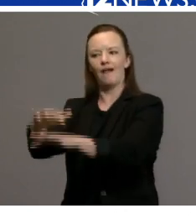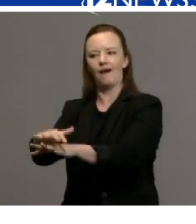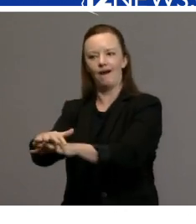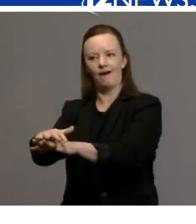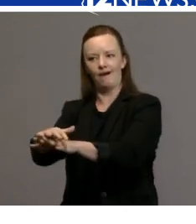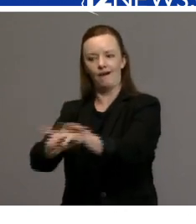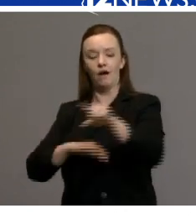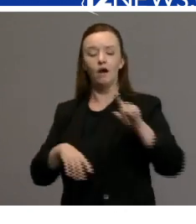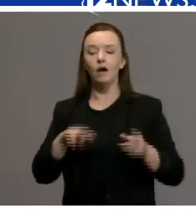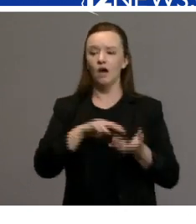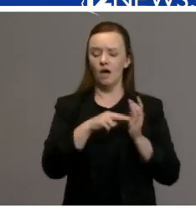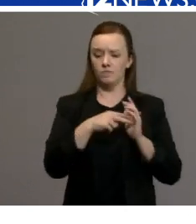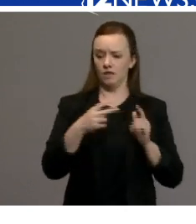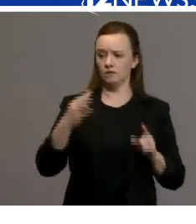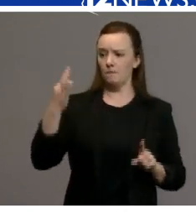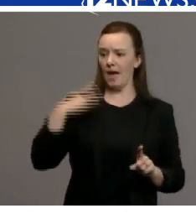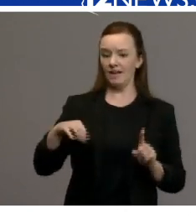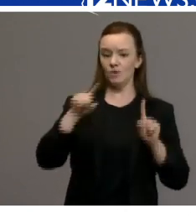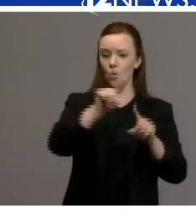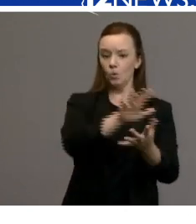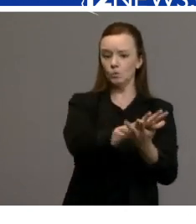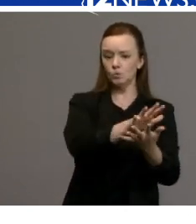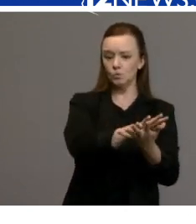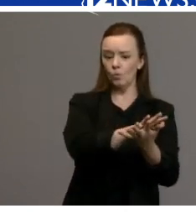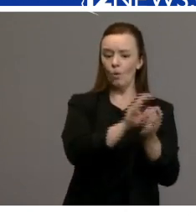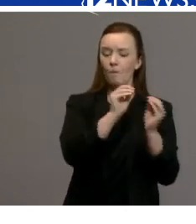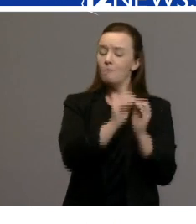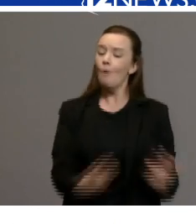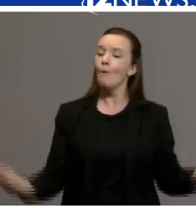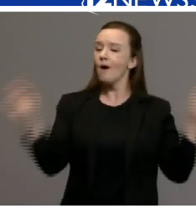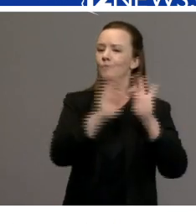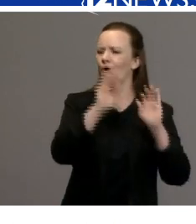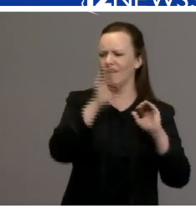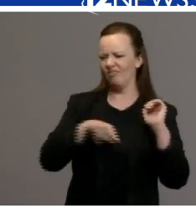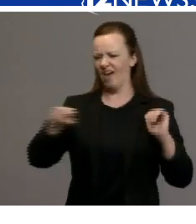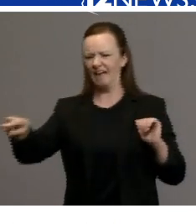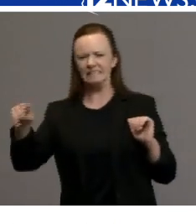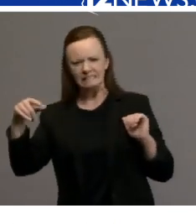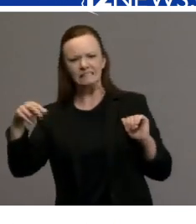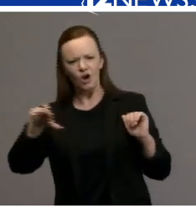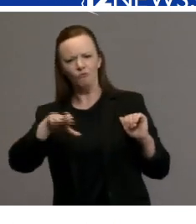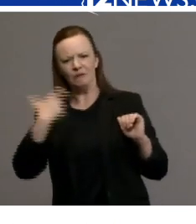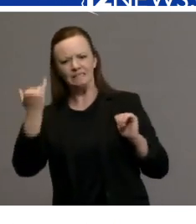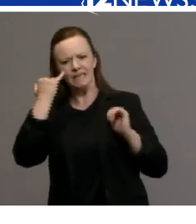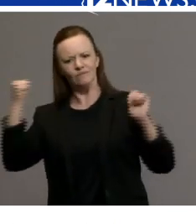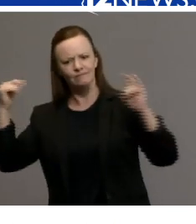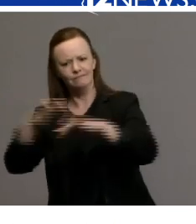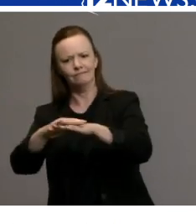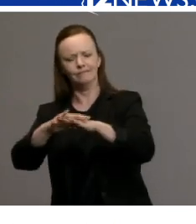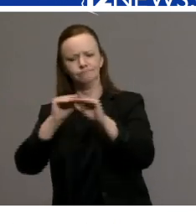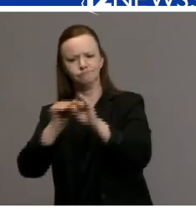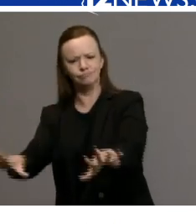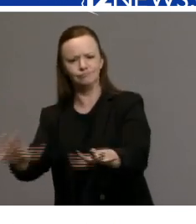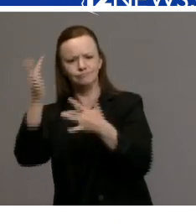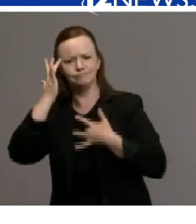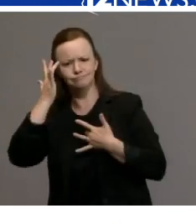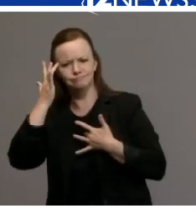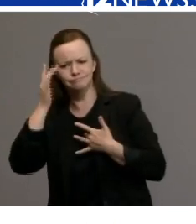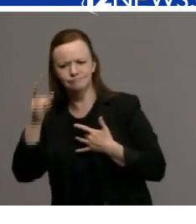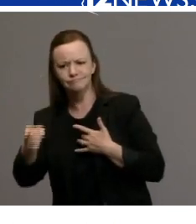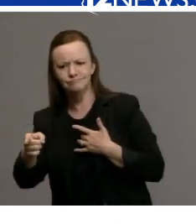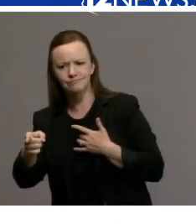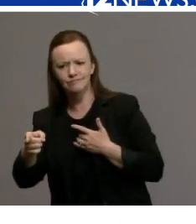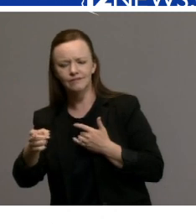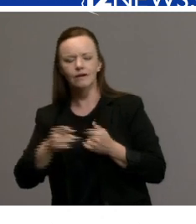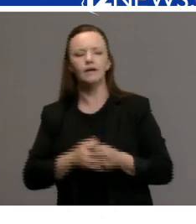school outweighs the risk of having the kids together and bringing disease home to their parents? So what